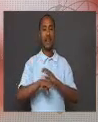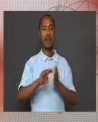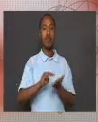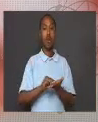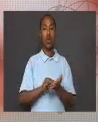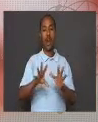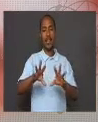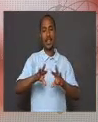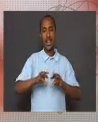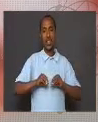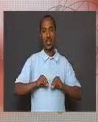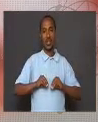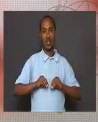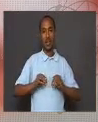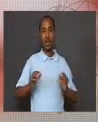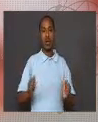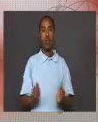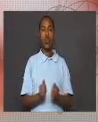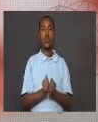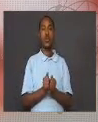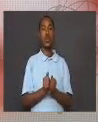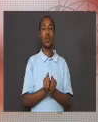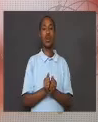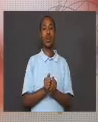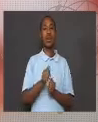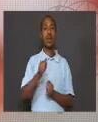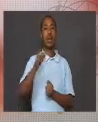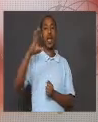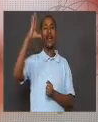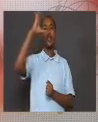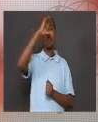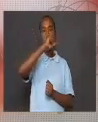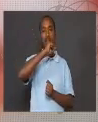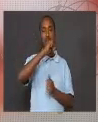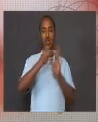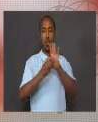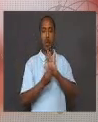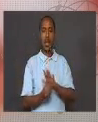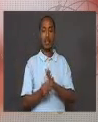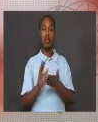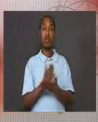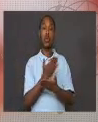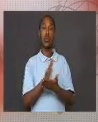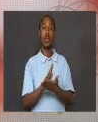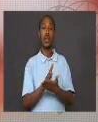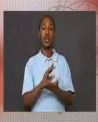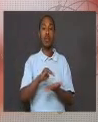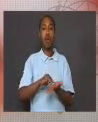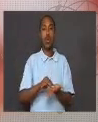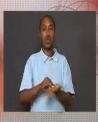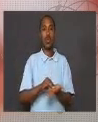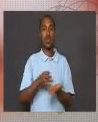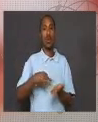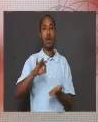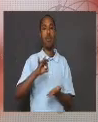intermolecular attraction would you expect to be dominant between the molecules